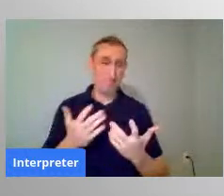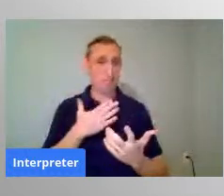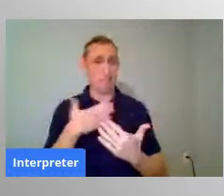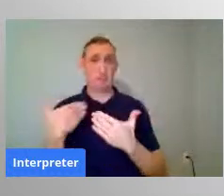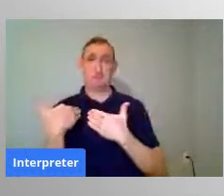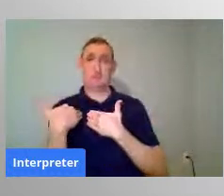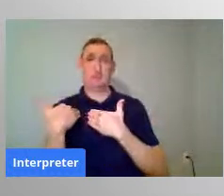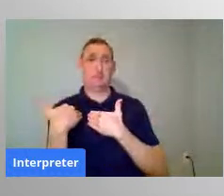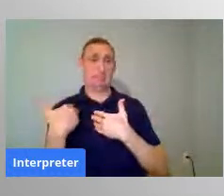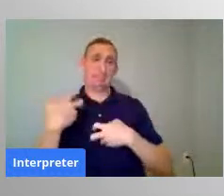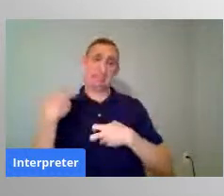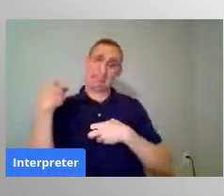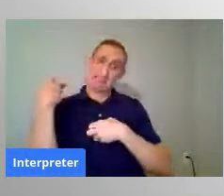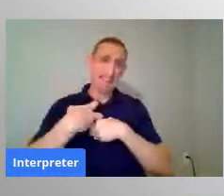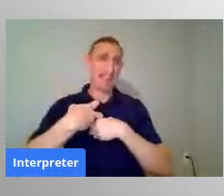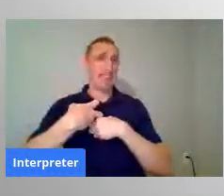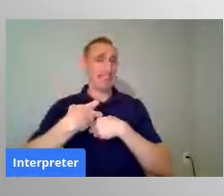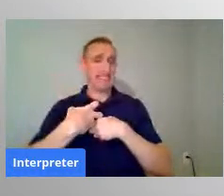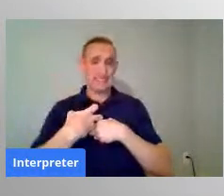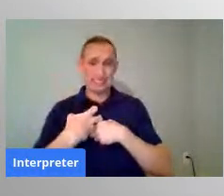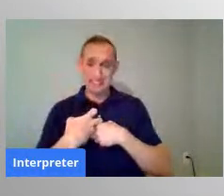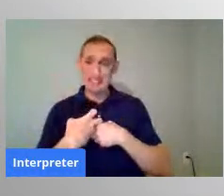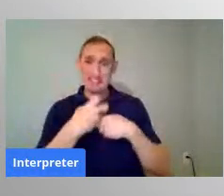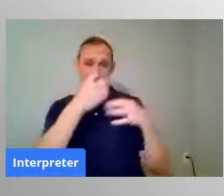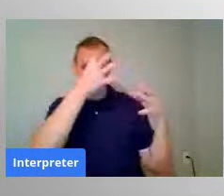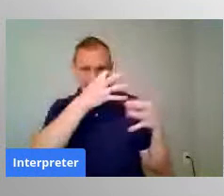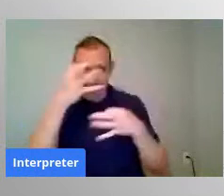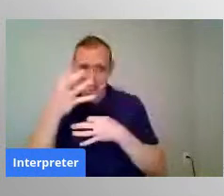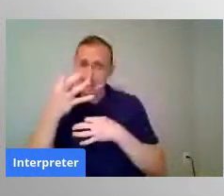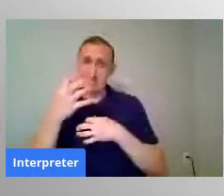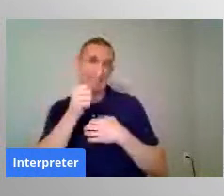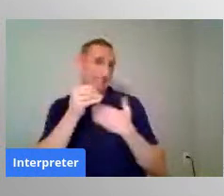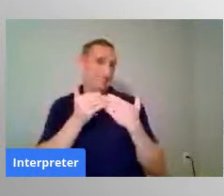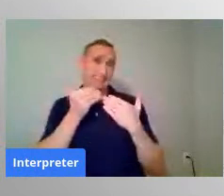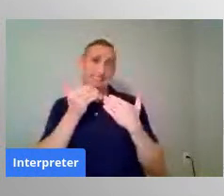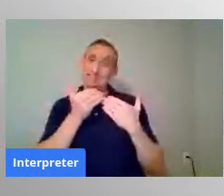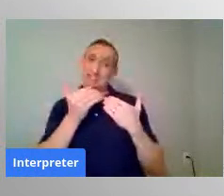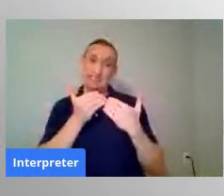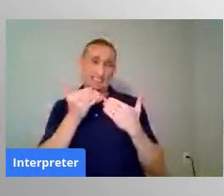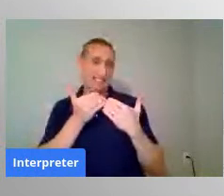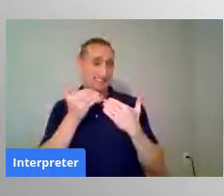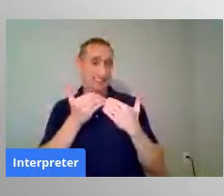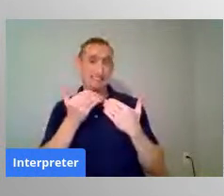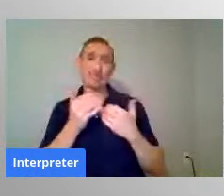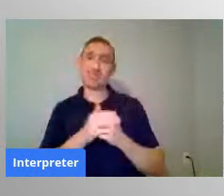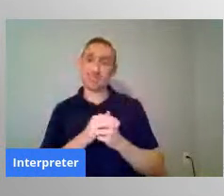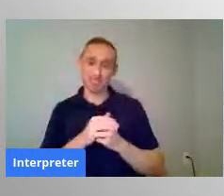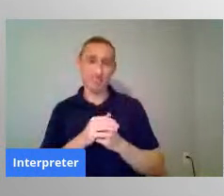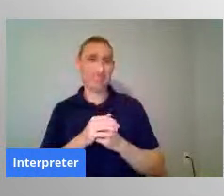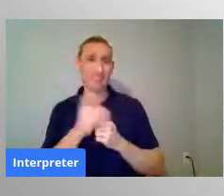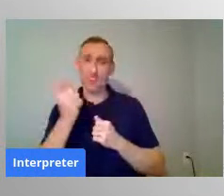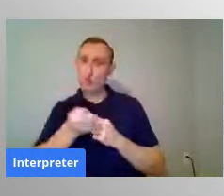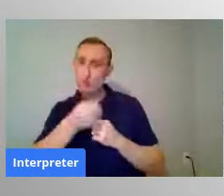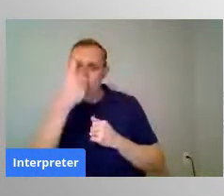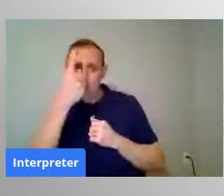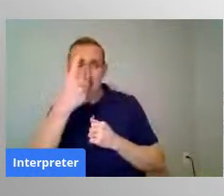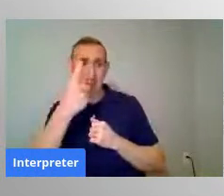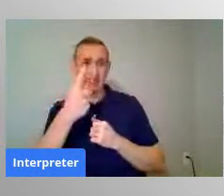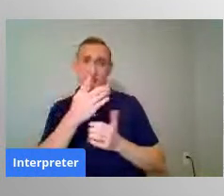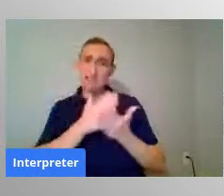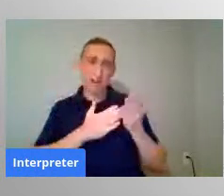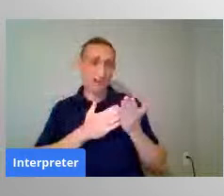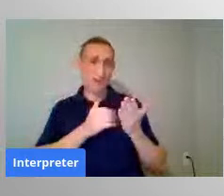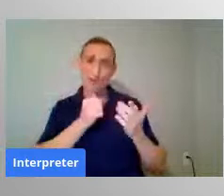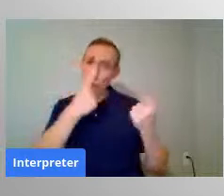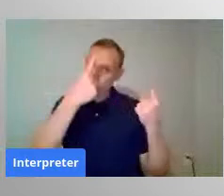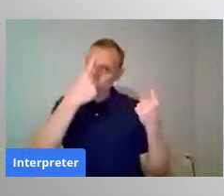and it's difficult decisions to make. And I feel it from both sides, and I have opinions